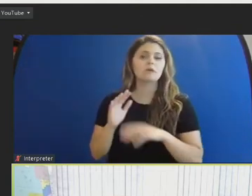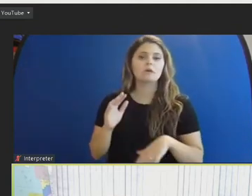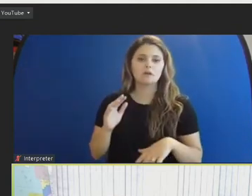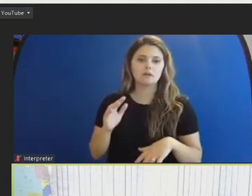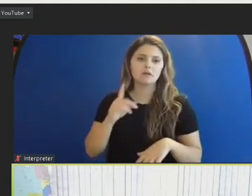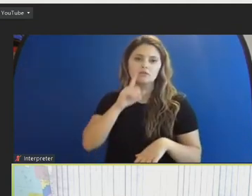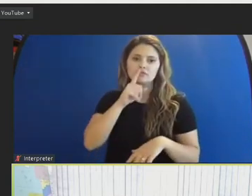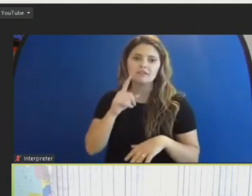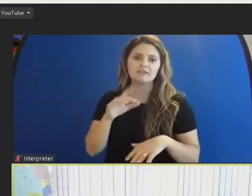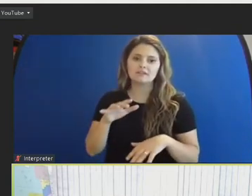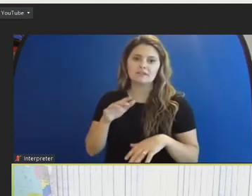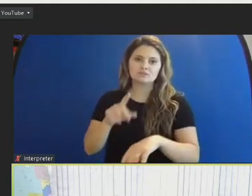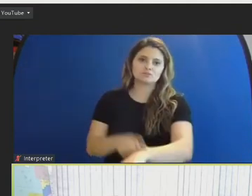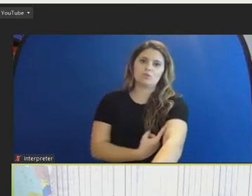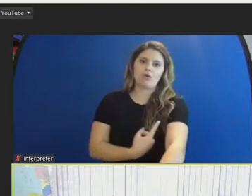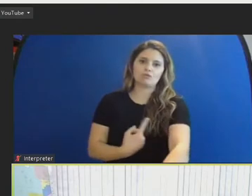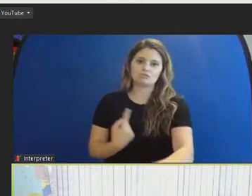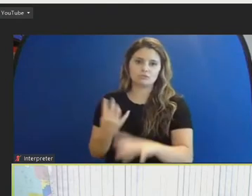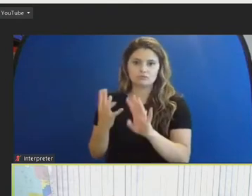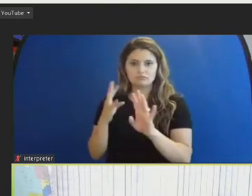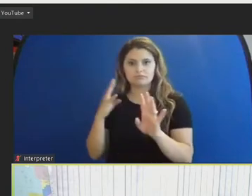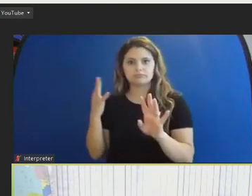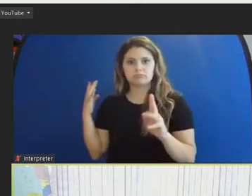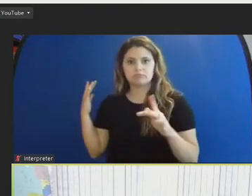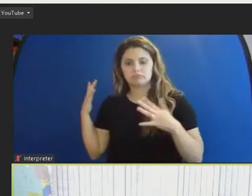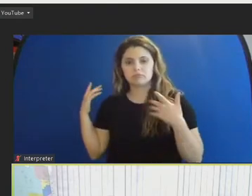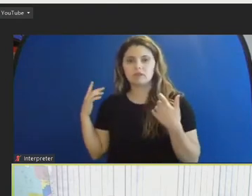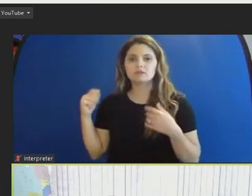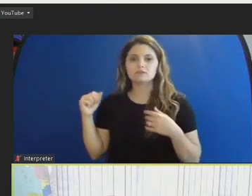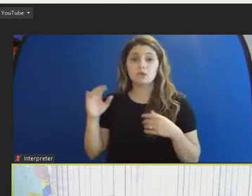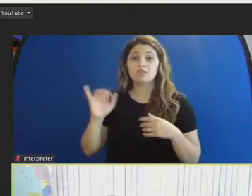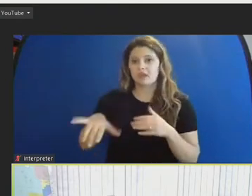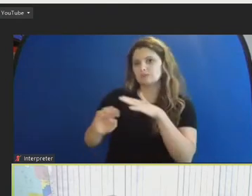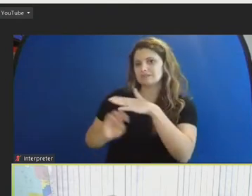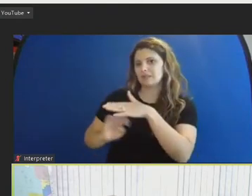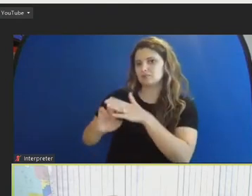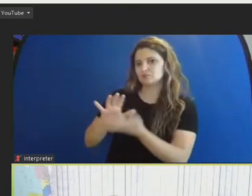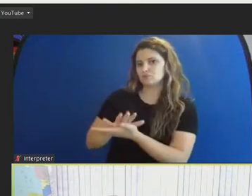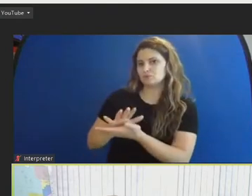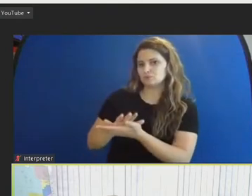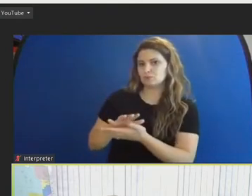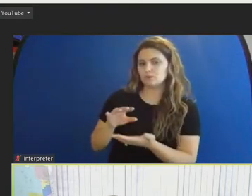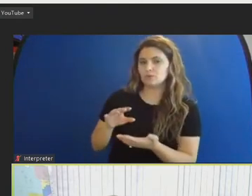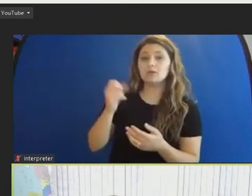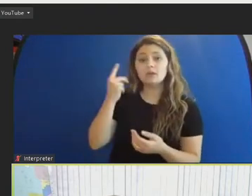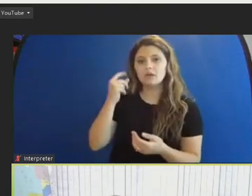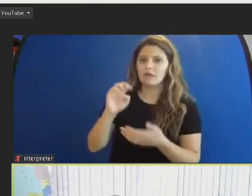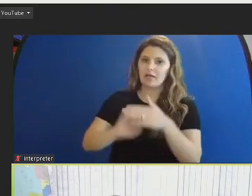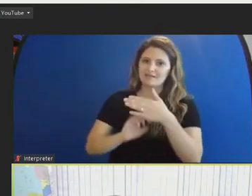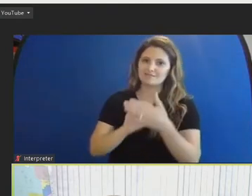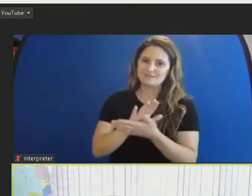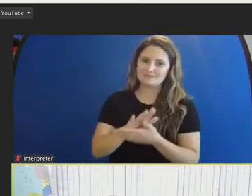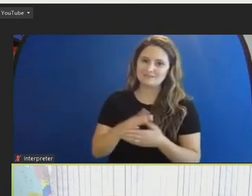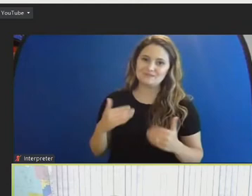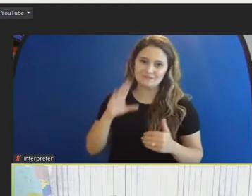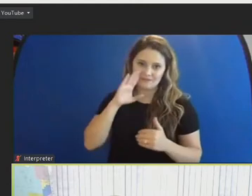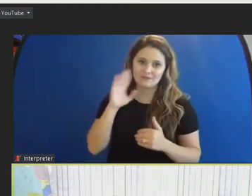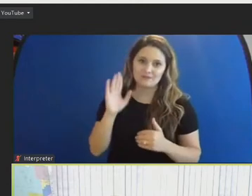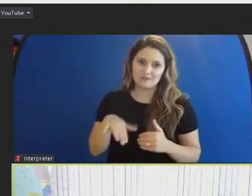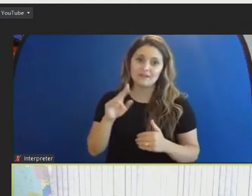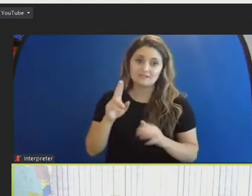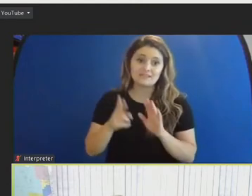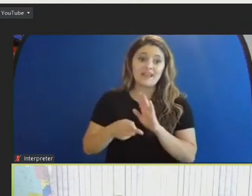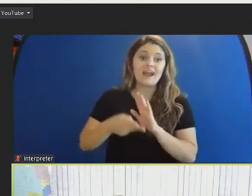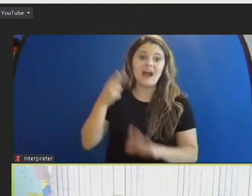it just took too long. And so it was an elementary campus, and at elementaries, as you know, that has to be that's a